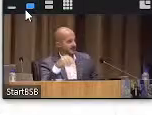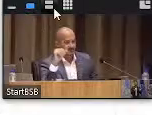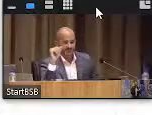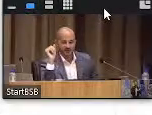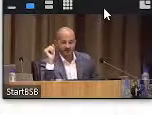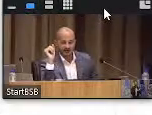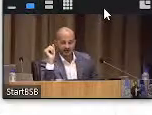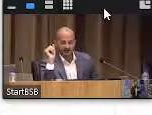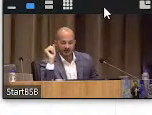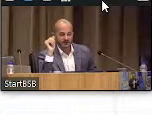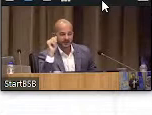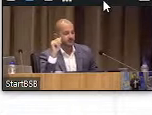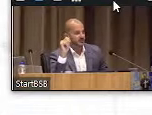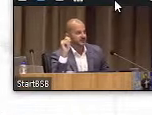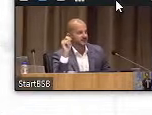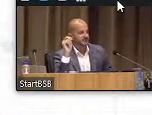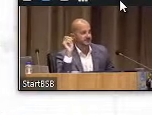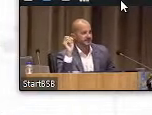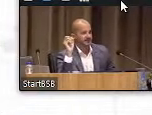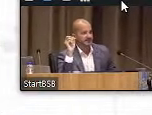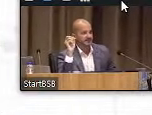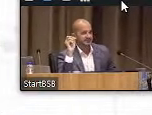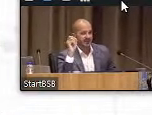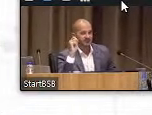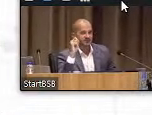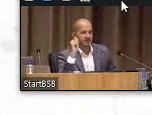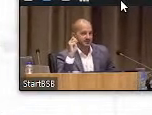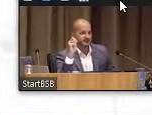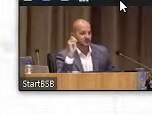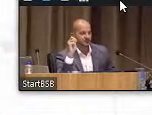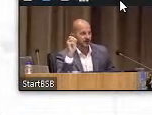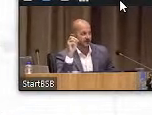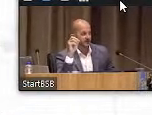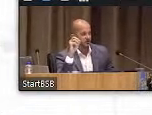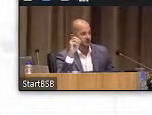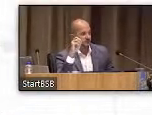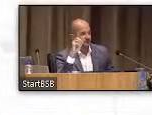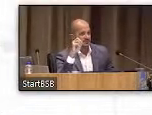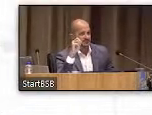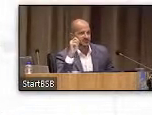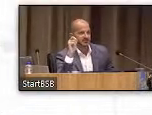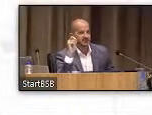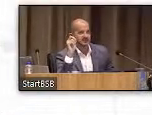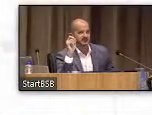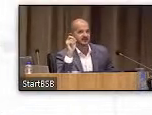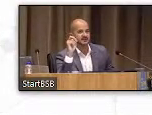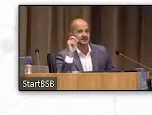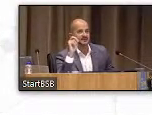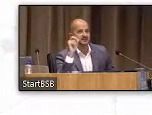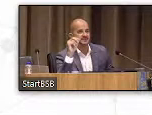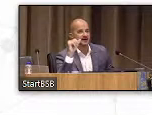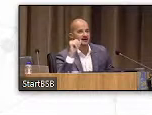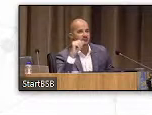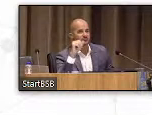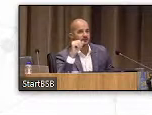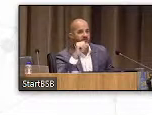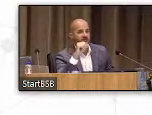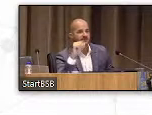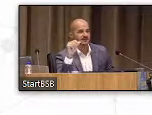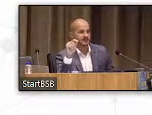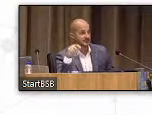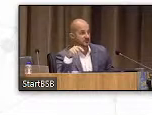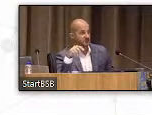you register this. And why is this important? We still have some difficulties in the pandemic